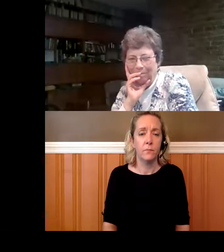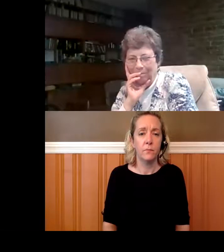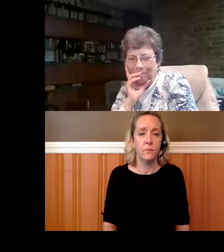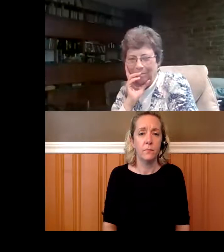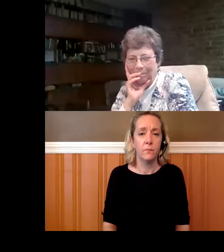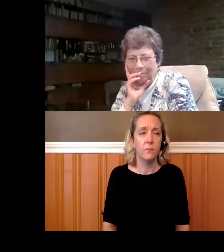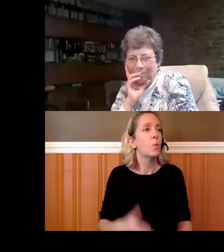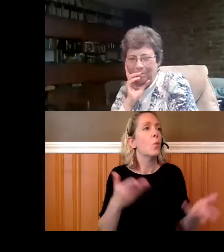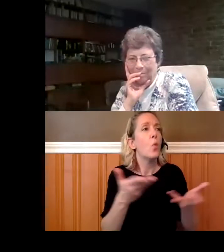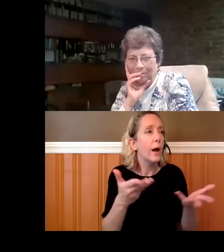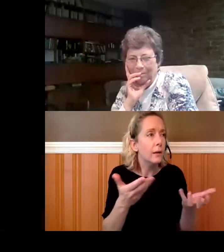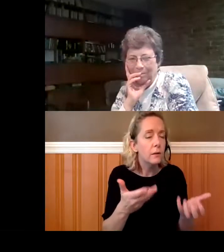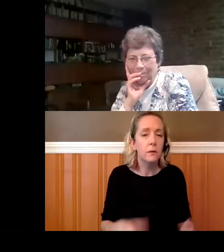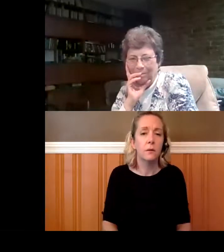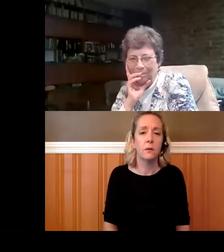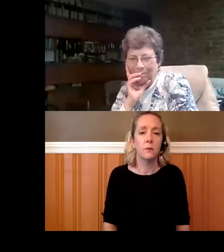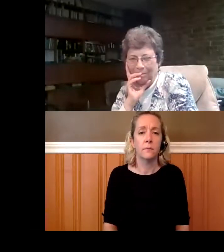What do you want?